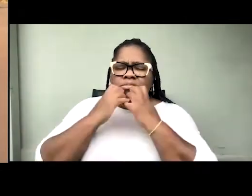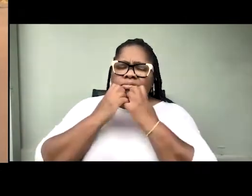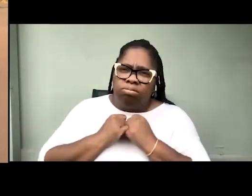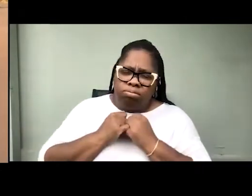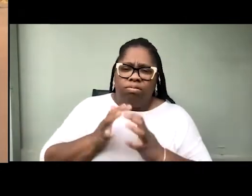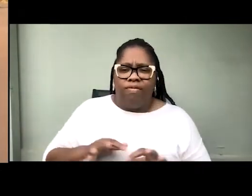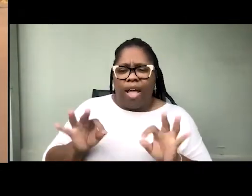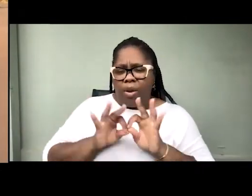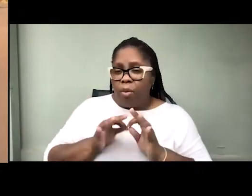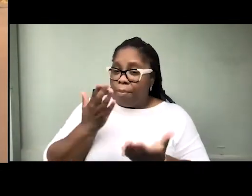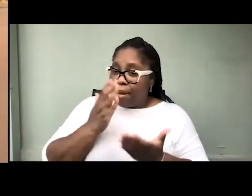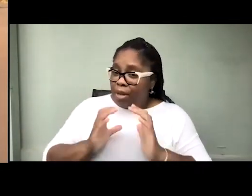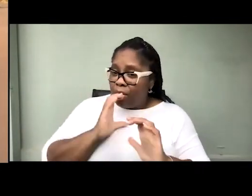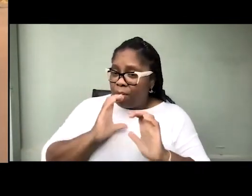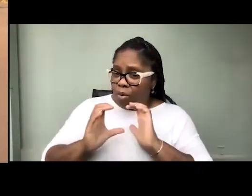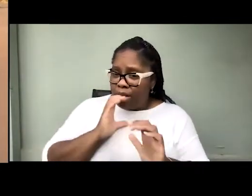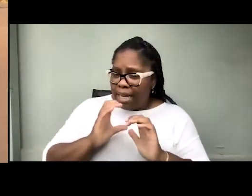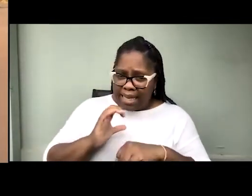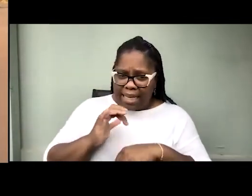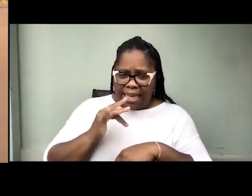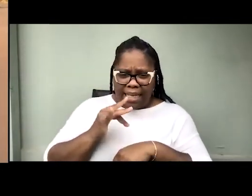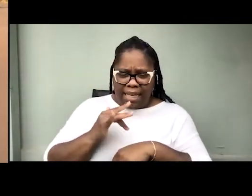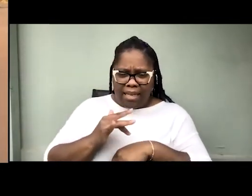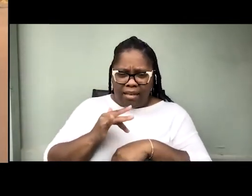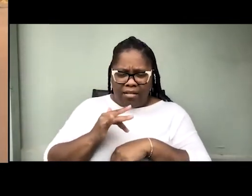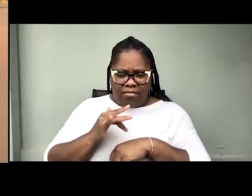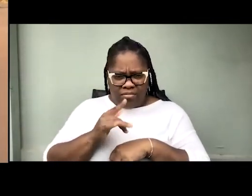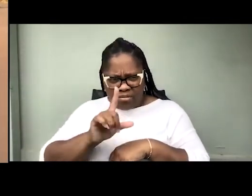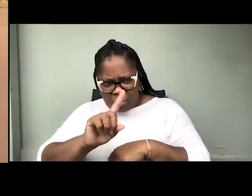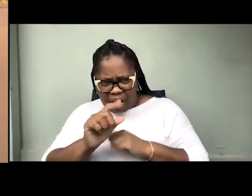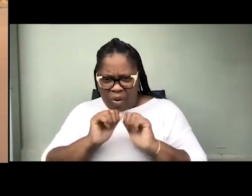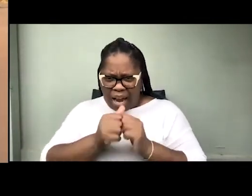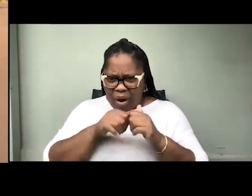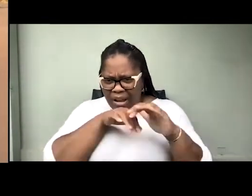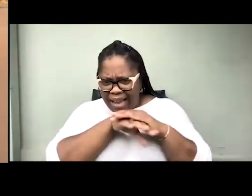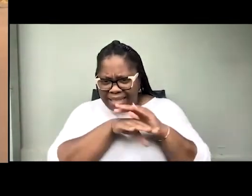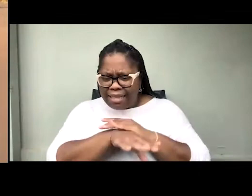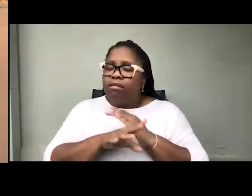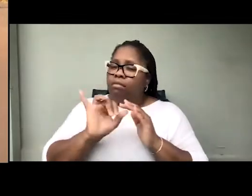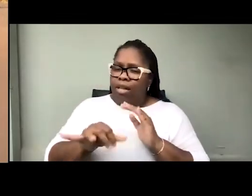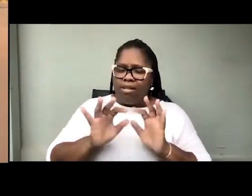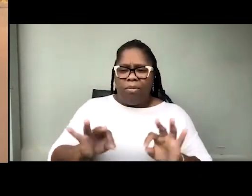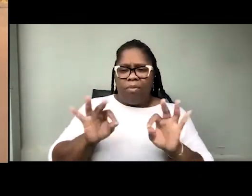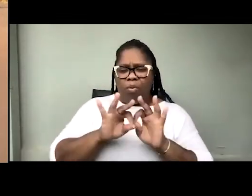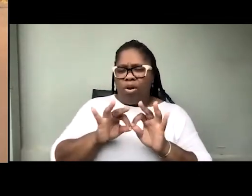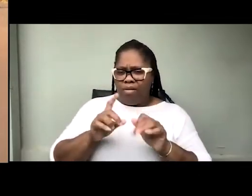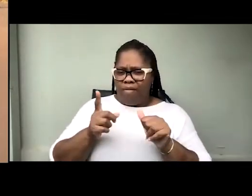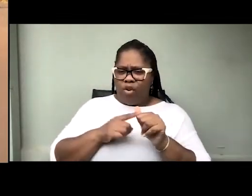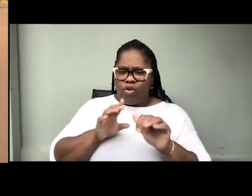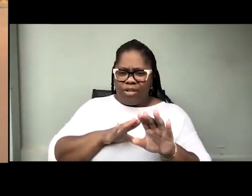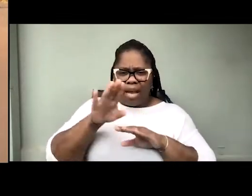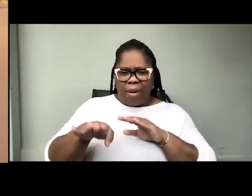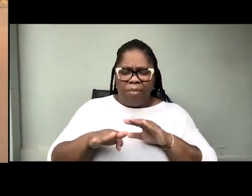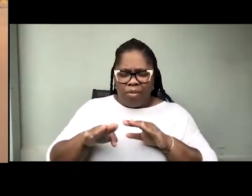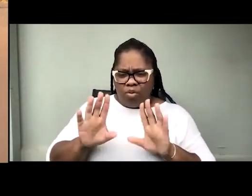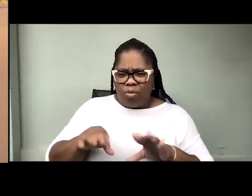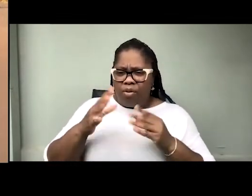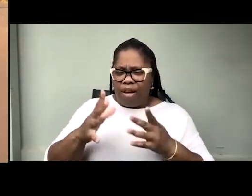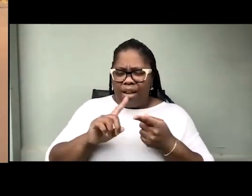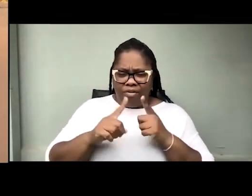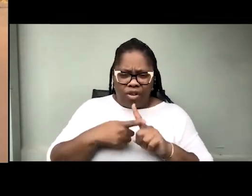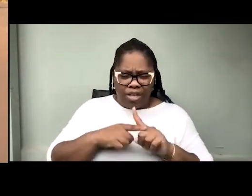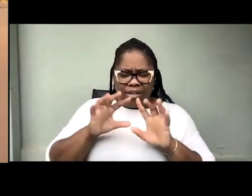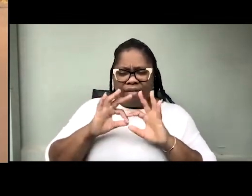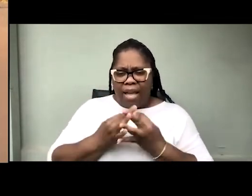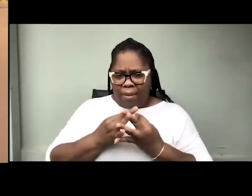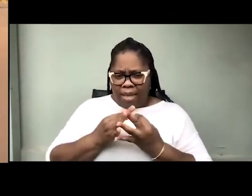maybe communicating the availability of these is an important first step in really providing family and friends,